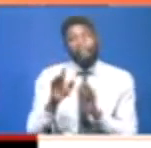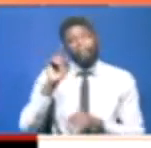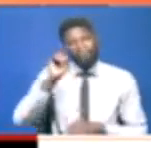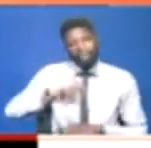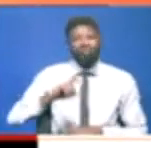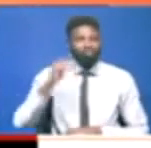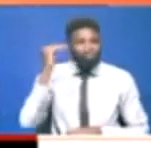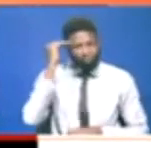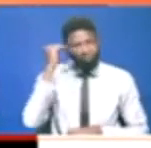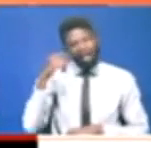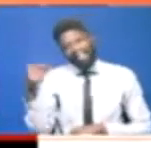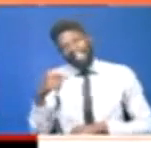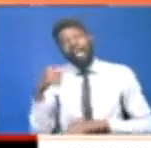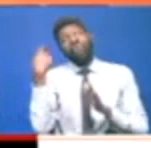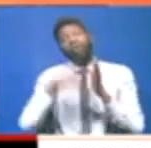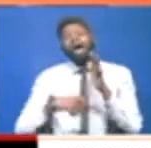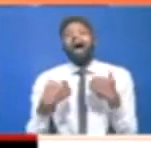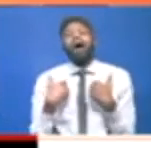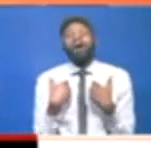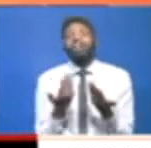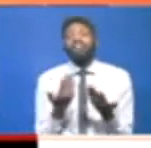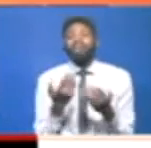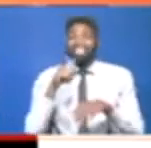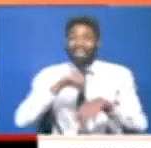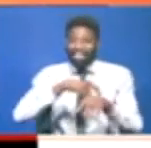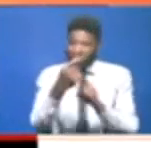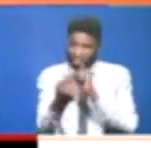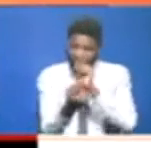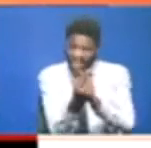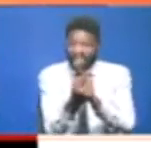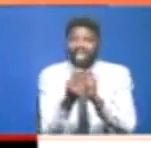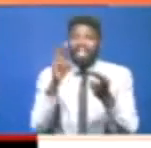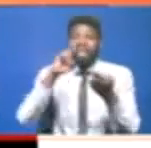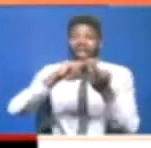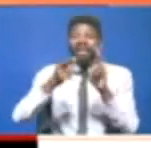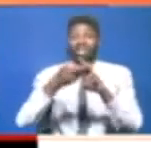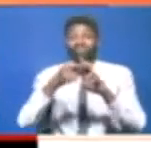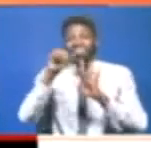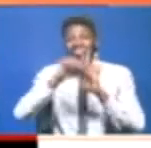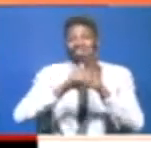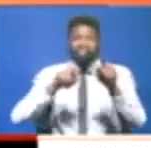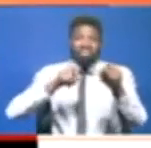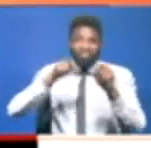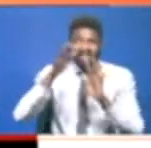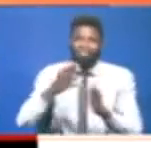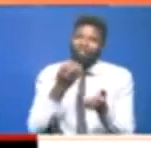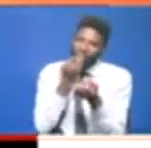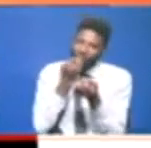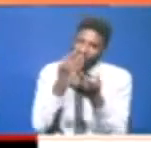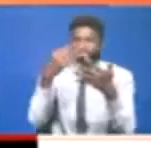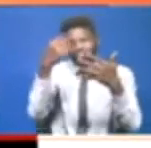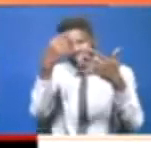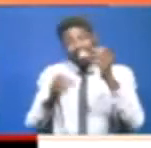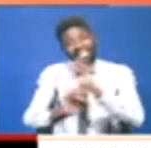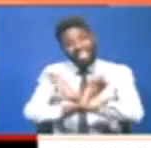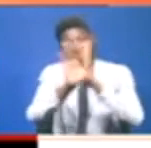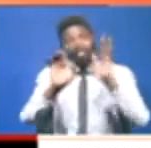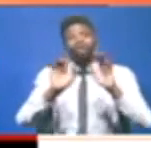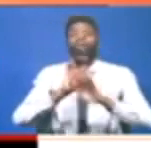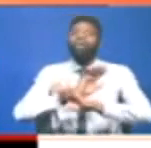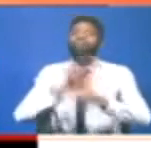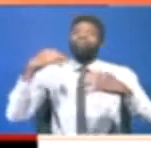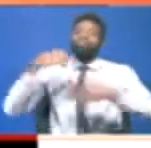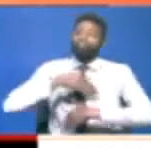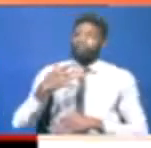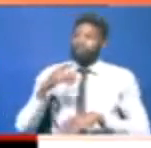clear? From the time you meet that relationship manager, do they give you the right information so that you don't get shocked at one point when we are told, but when you sign this